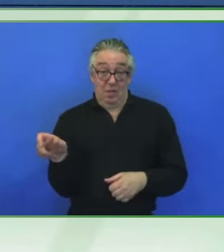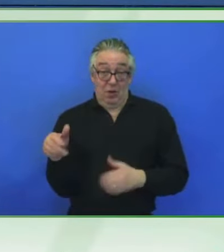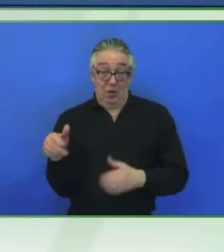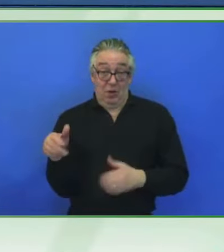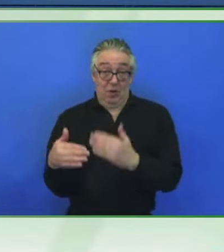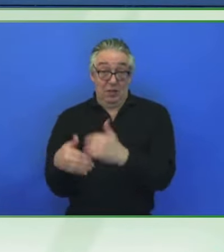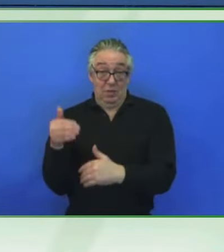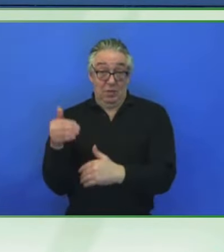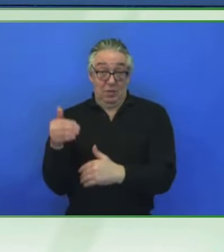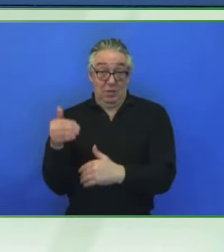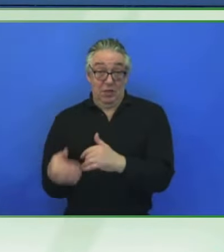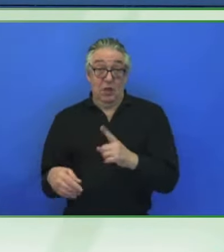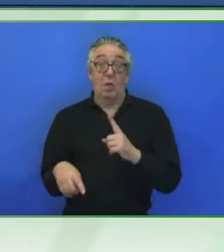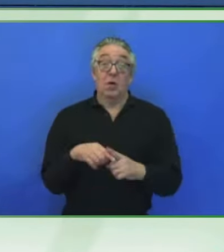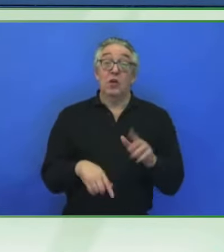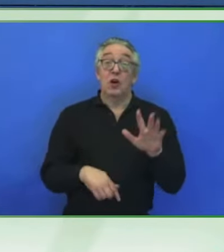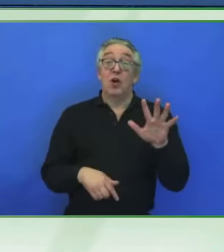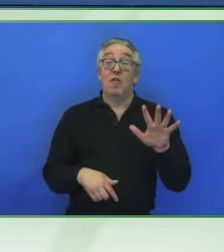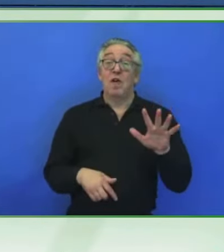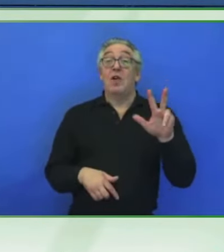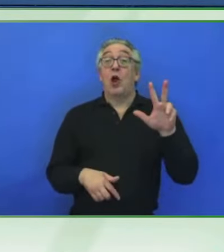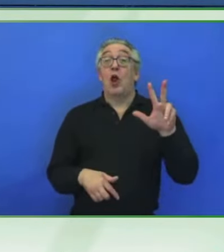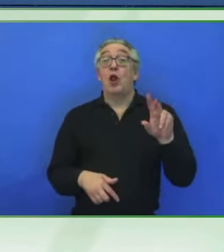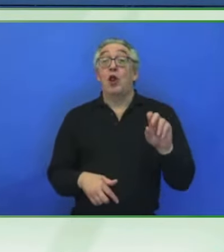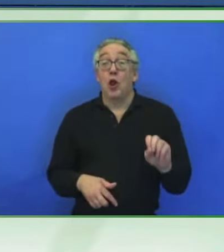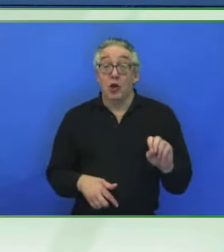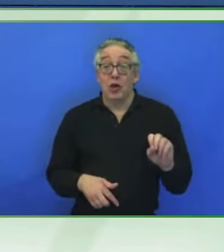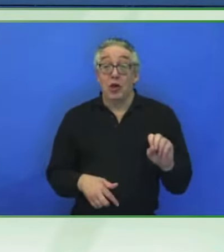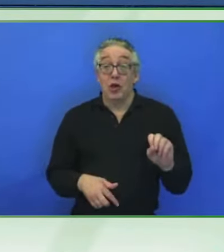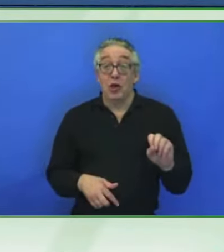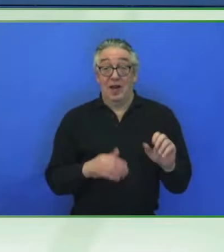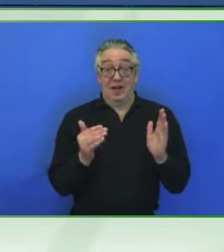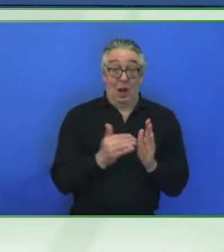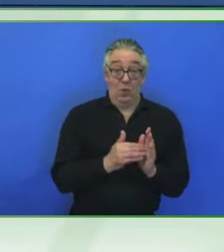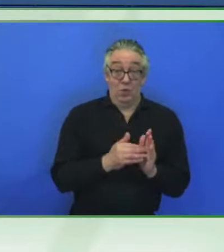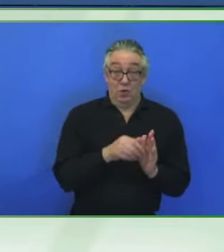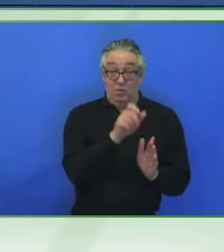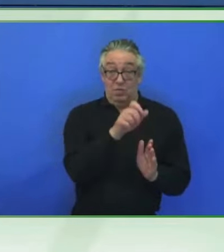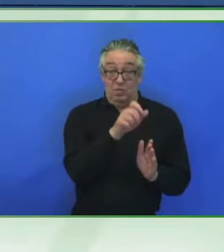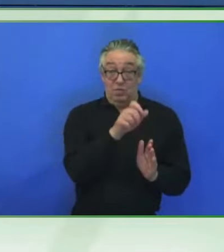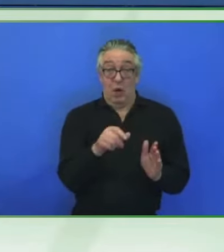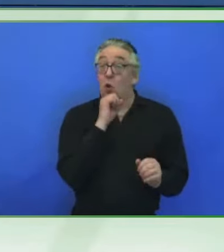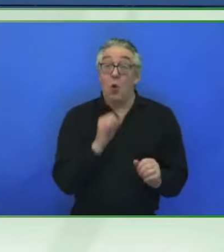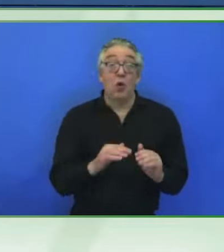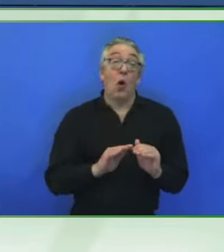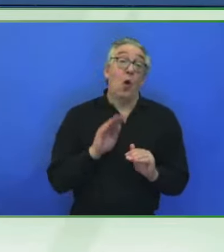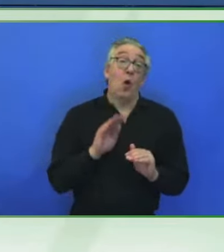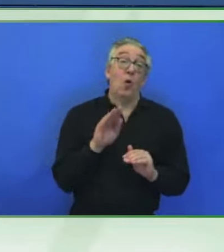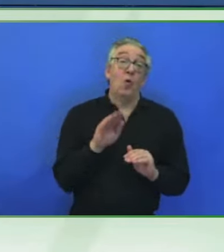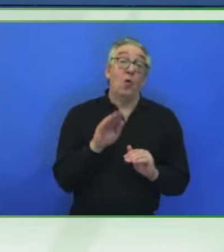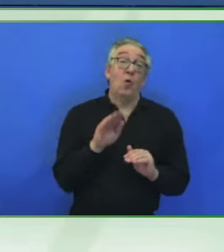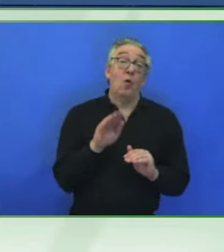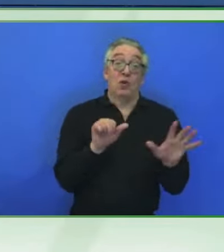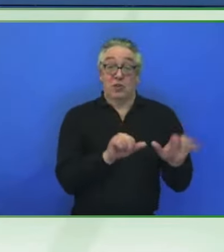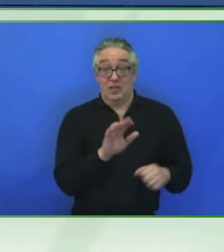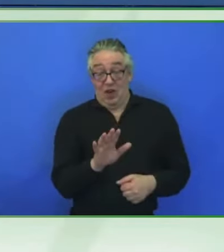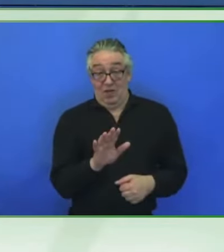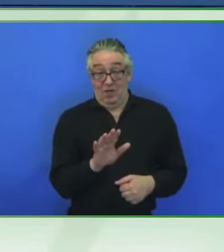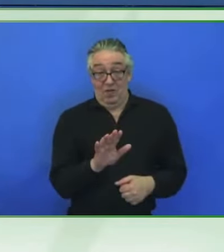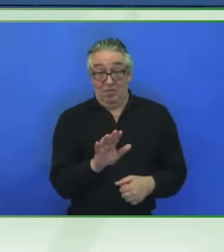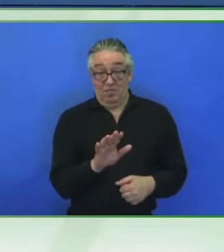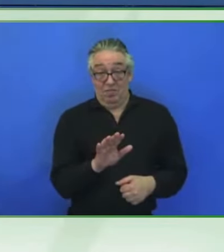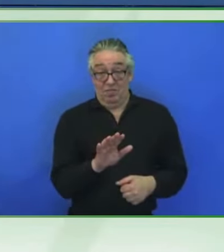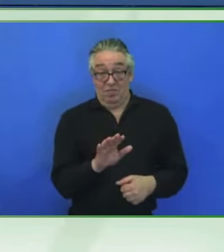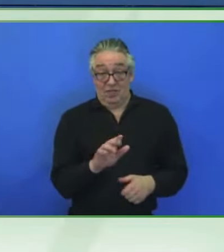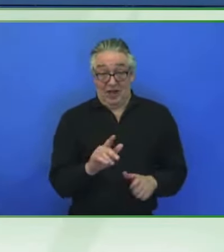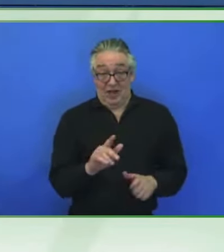530,000 people over 60 years live in Barcelona metropolitan area in which TMB operates. These people form